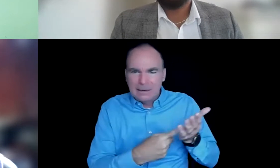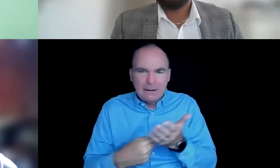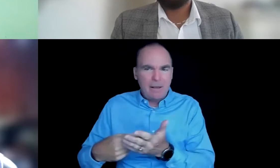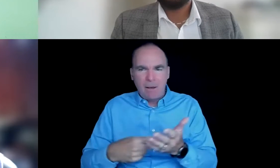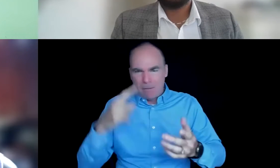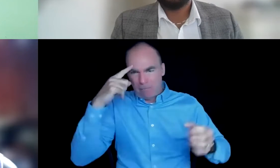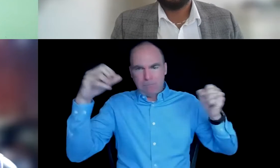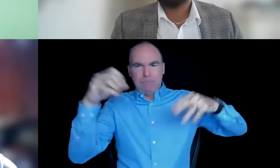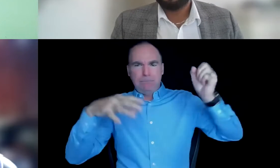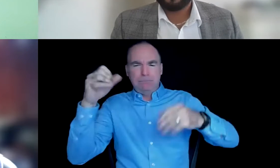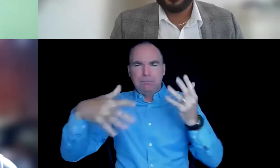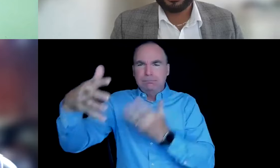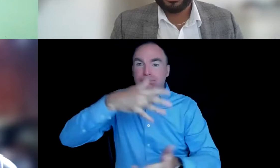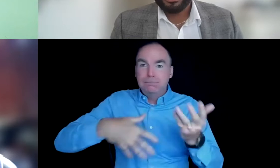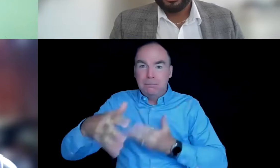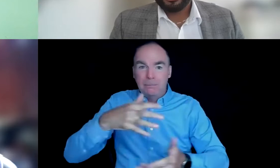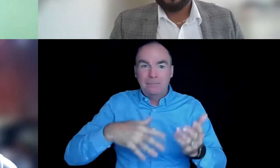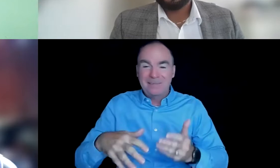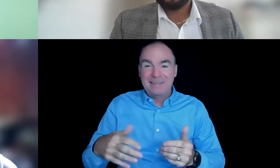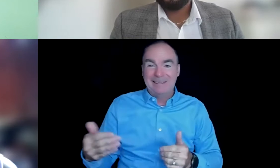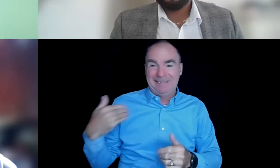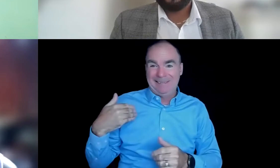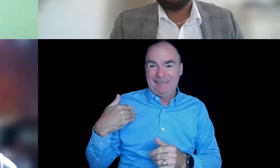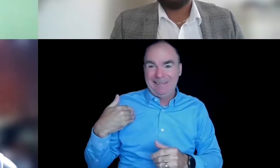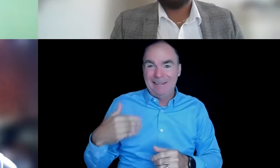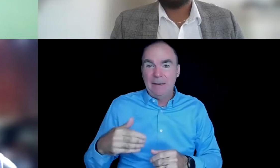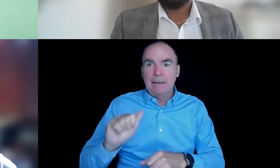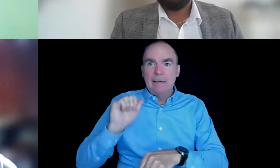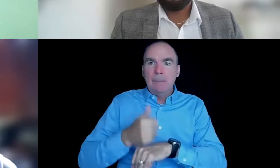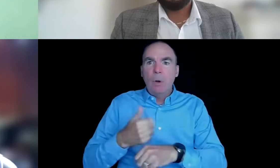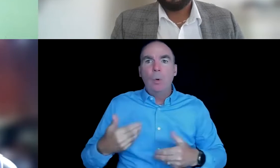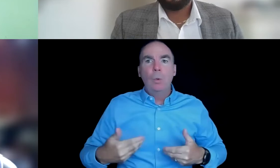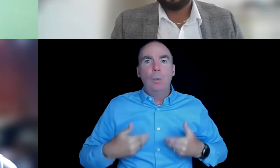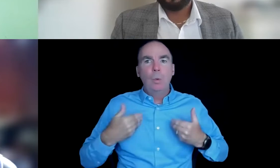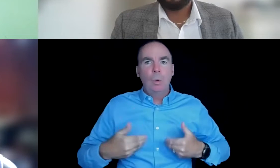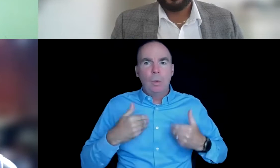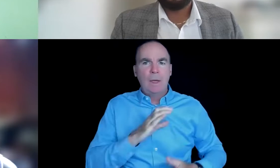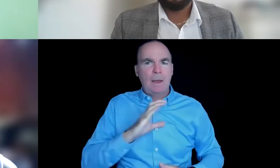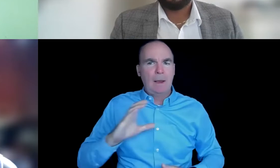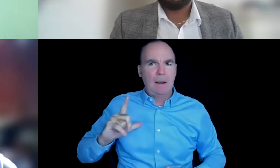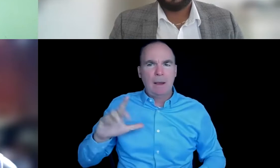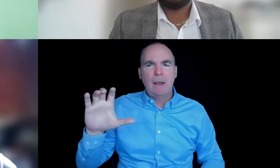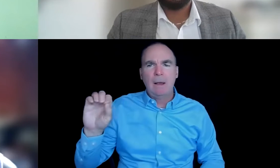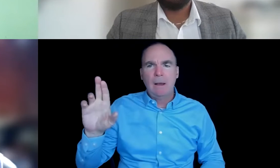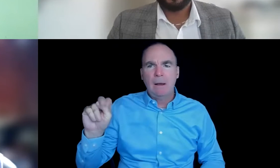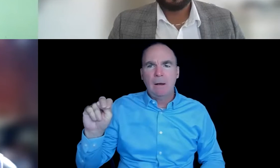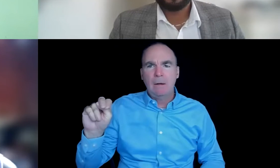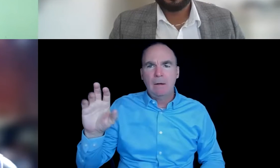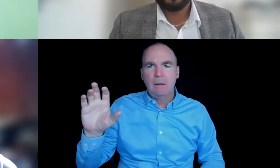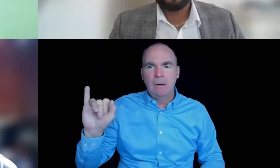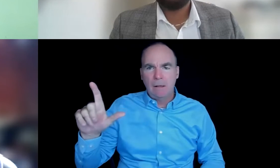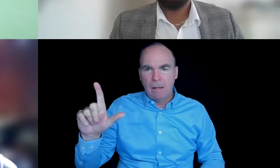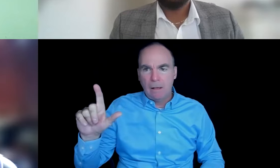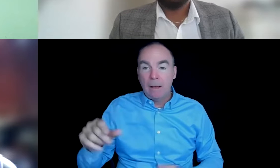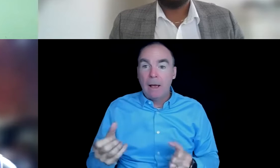stood up about 2 months ago is a youth council. And we stood up a youth council. It's a 15-member grouping of young people across the 11 countries